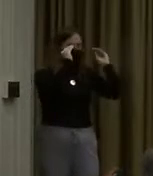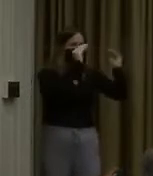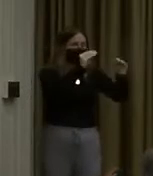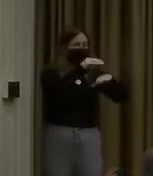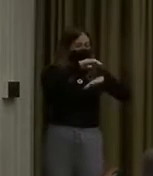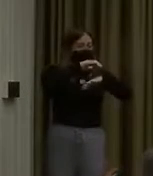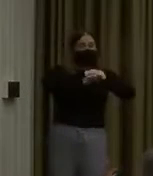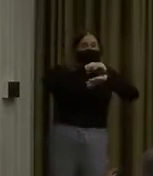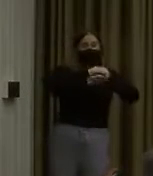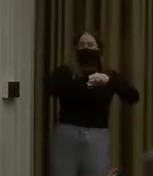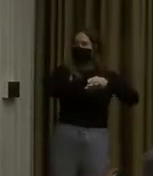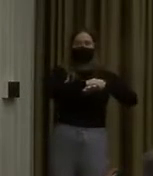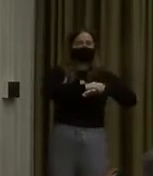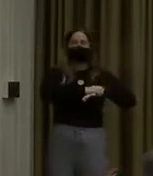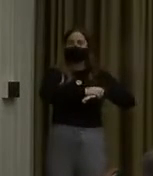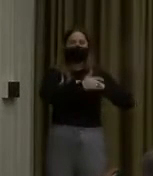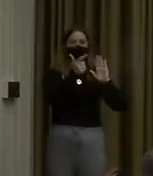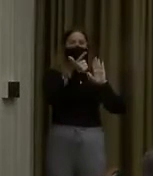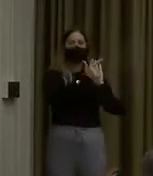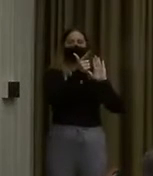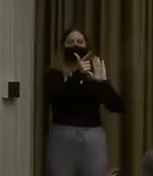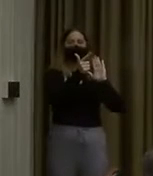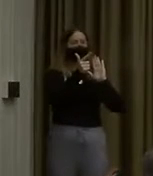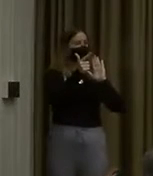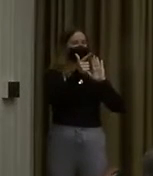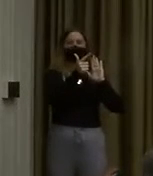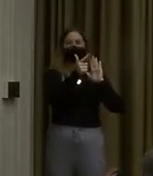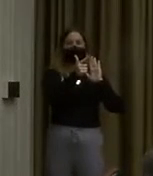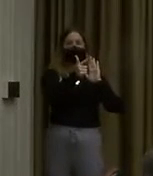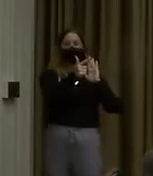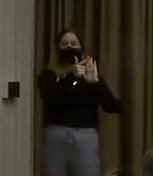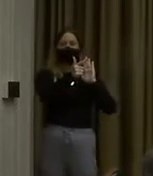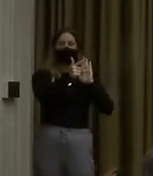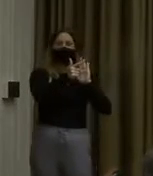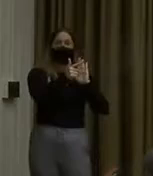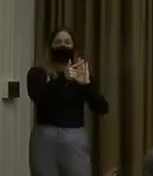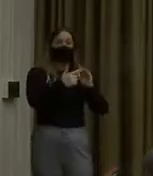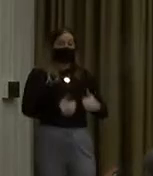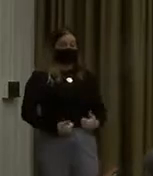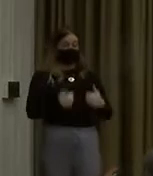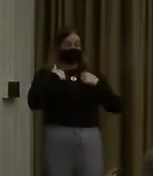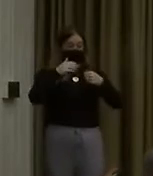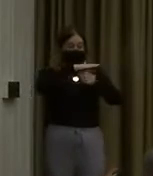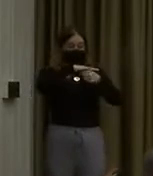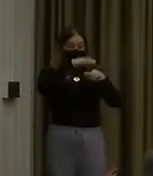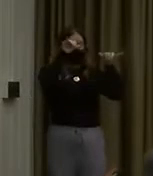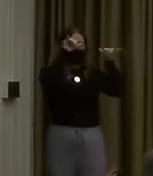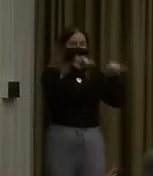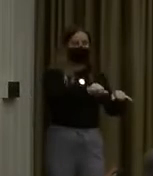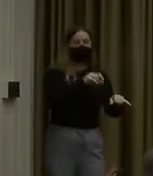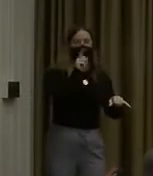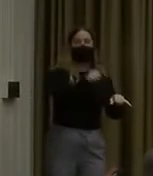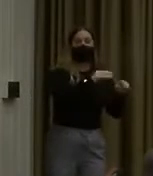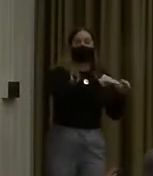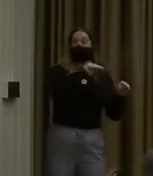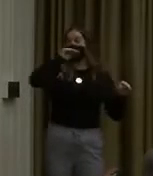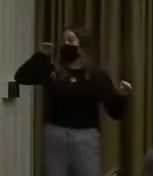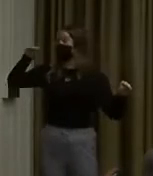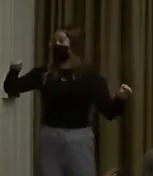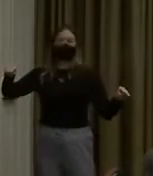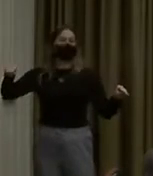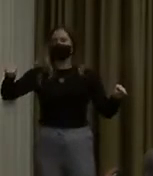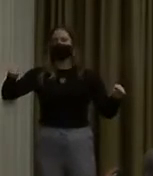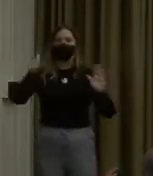English. They were prohibited by law from moving within a certain mile radius. If you were enslaved, about a